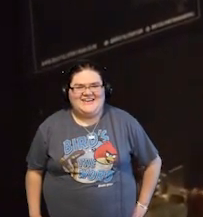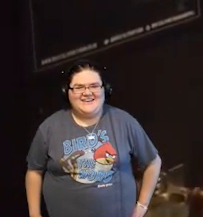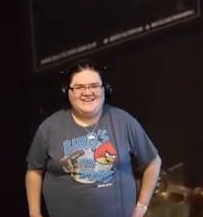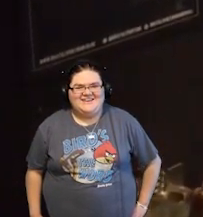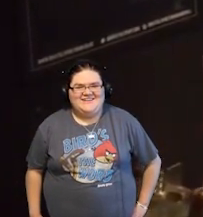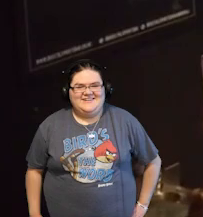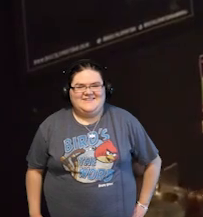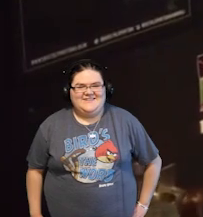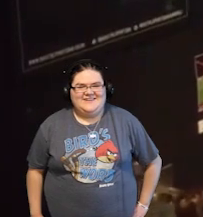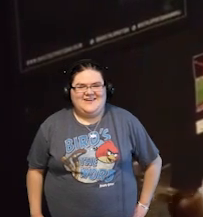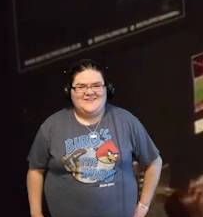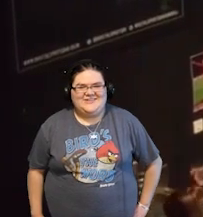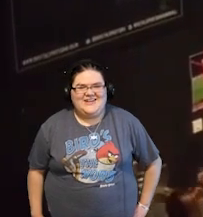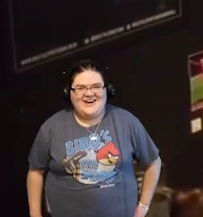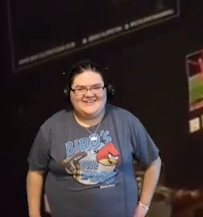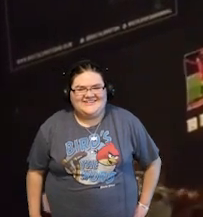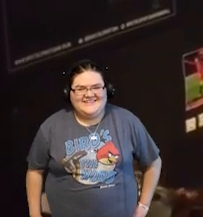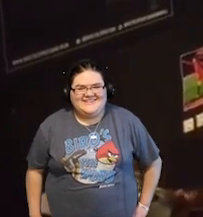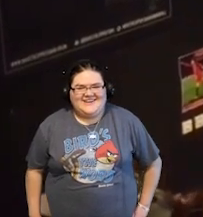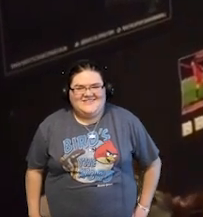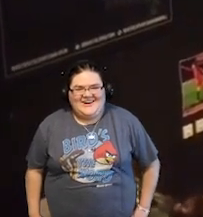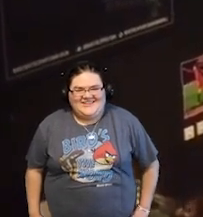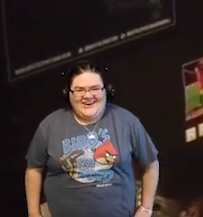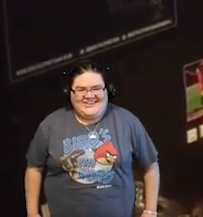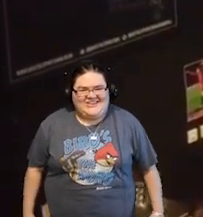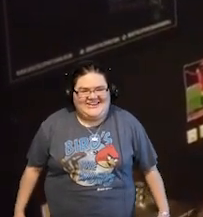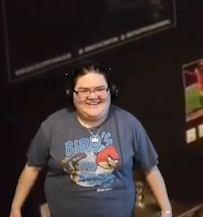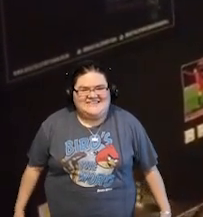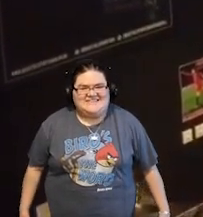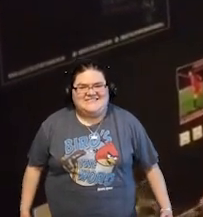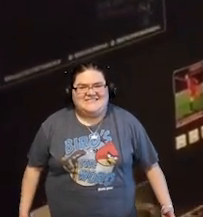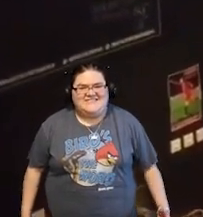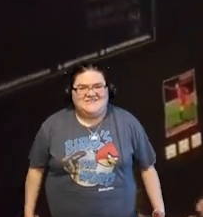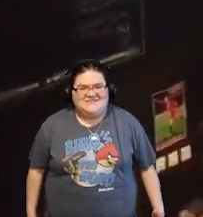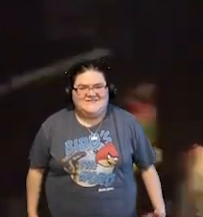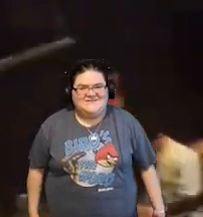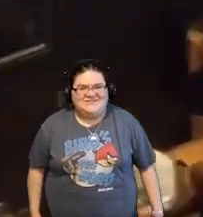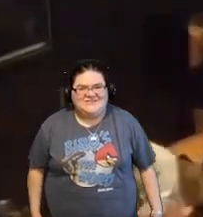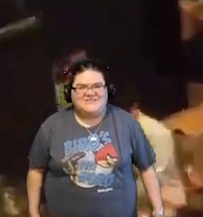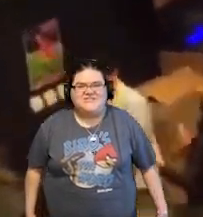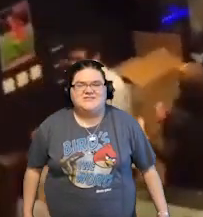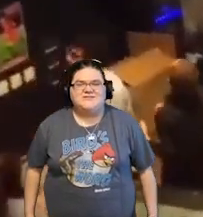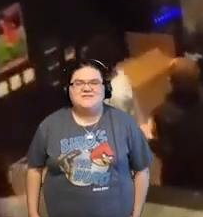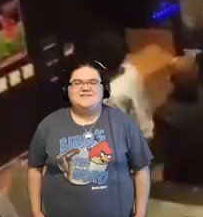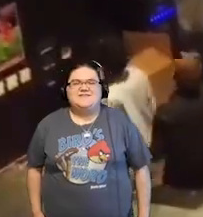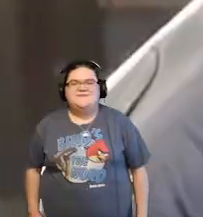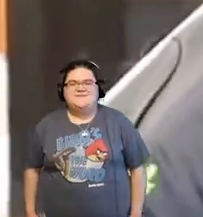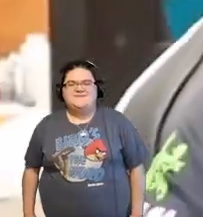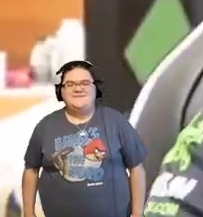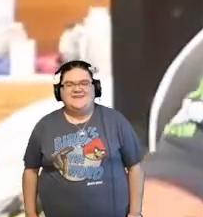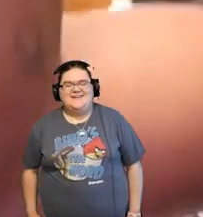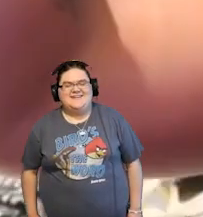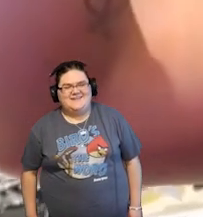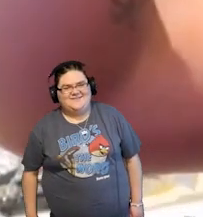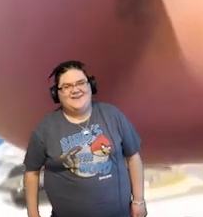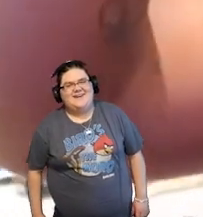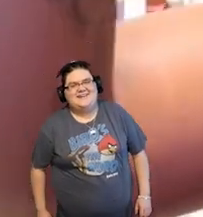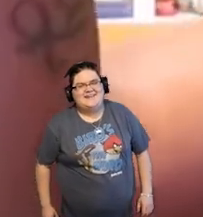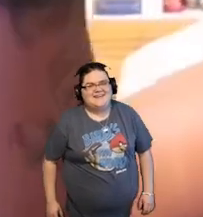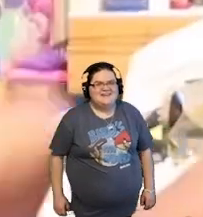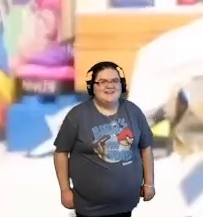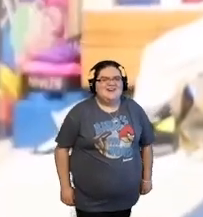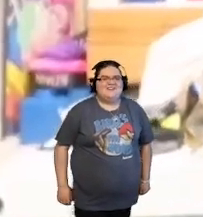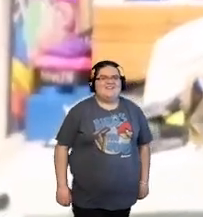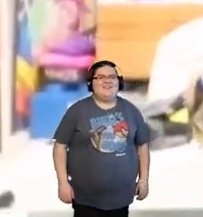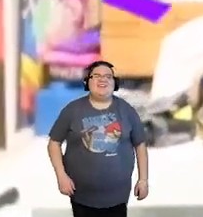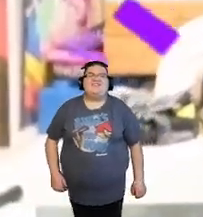Come on, JJ. Almost there. Come on, JJ. What? Down one more. Oh. Yes. My I God, did it.